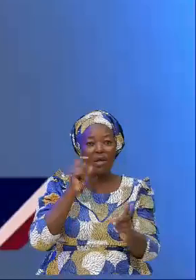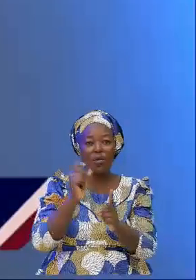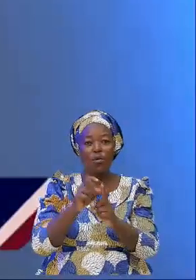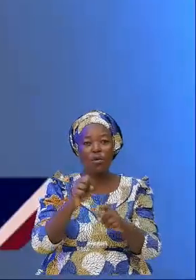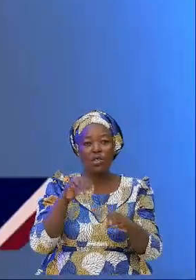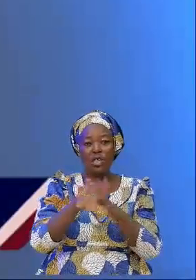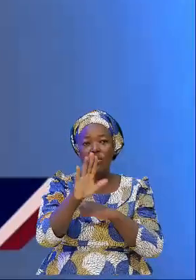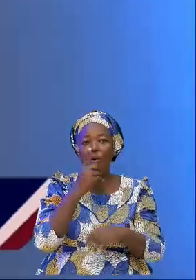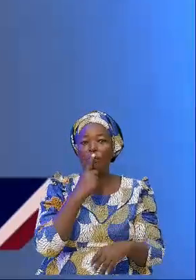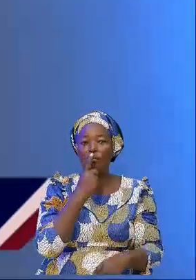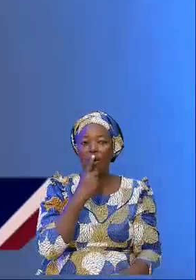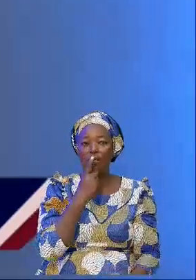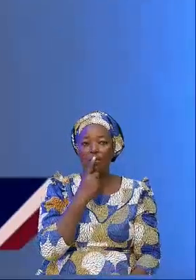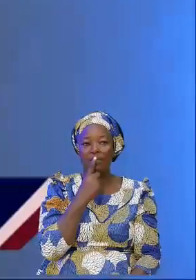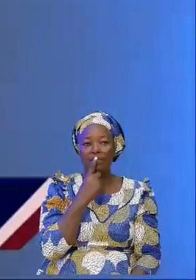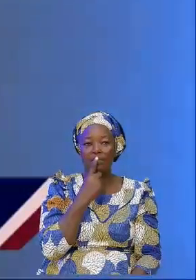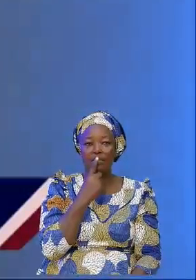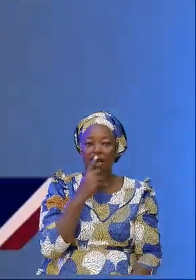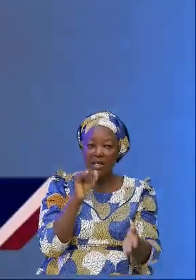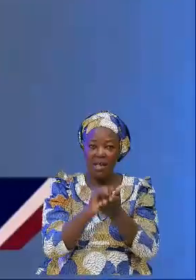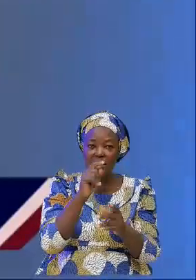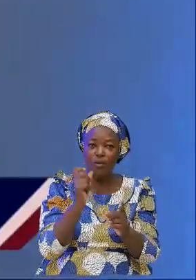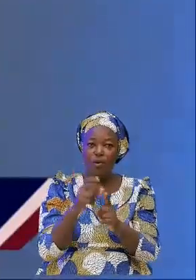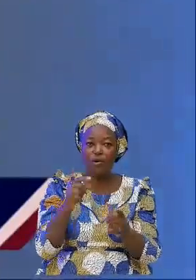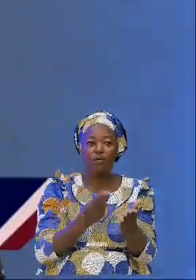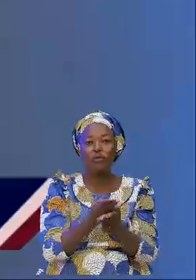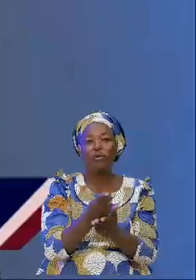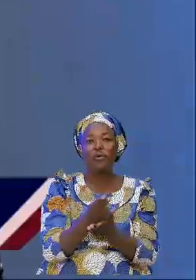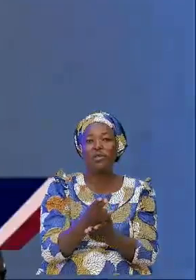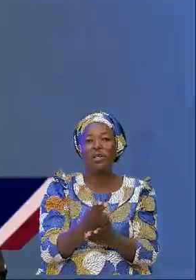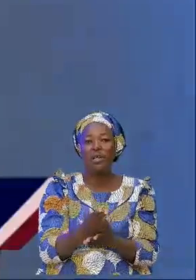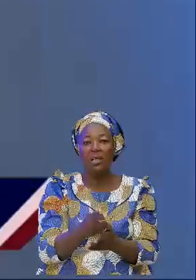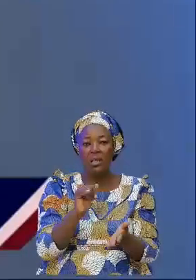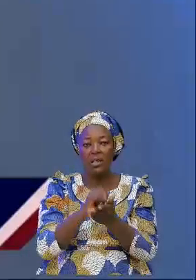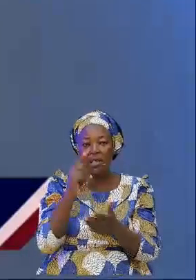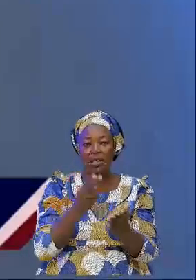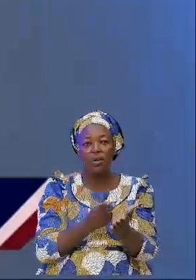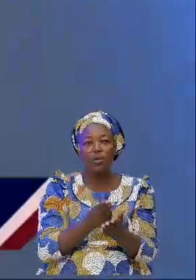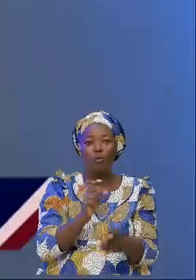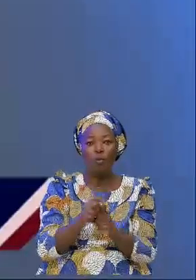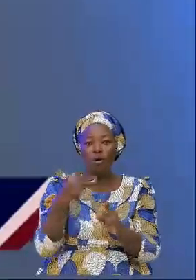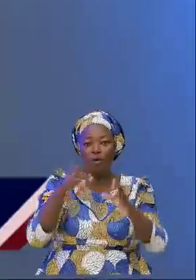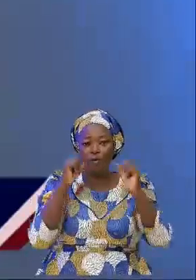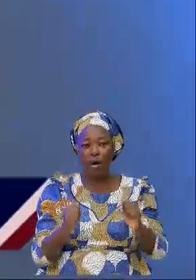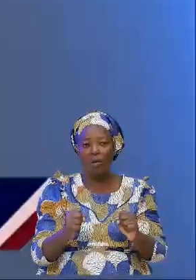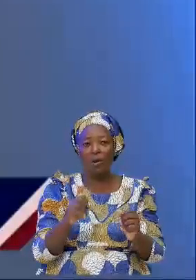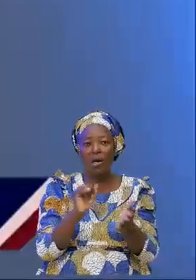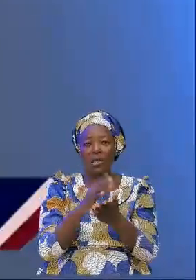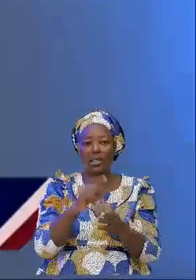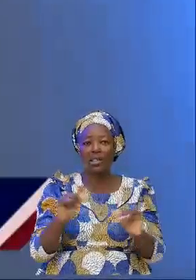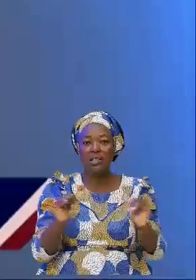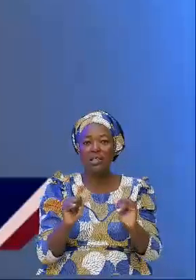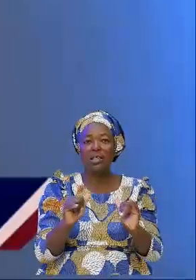behold, I have put my words in thy mouth. That's the word of truth. That's